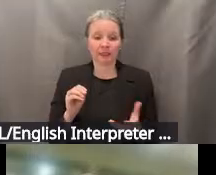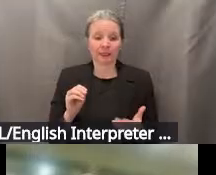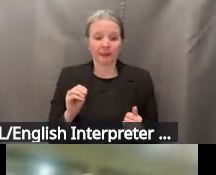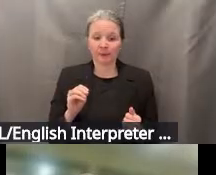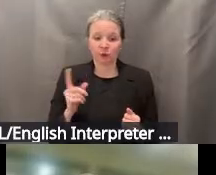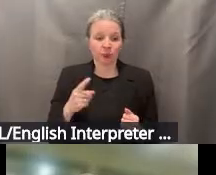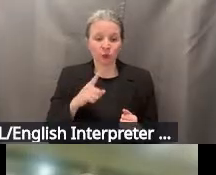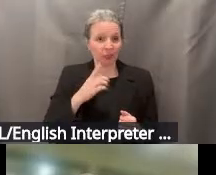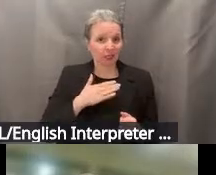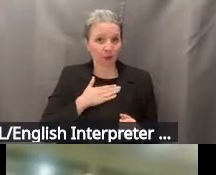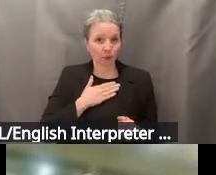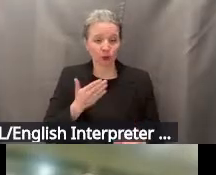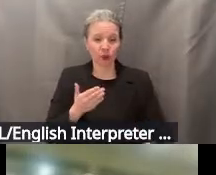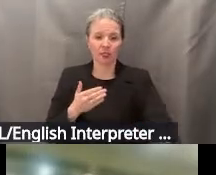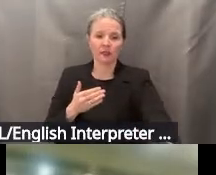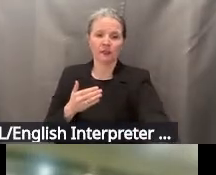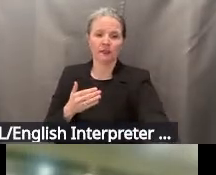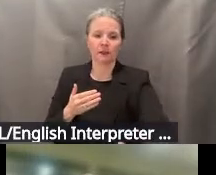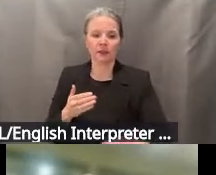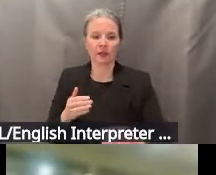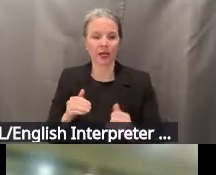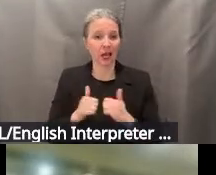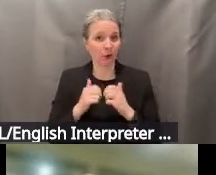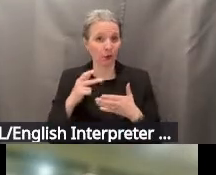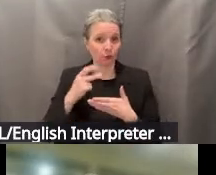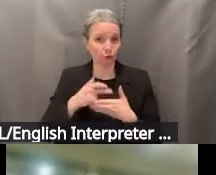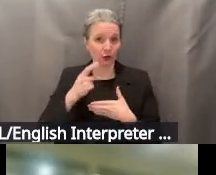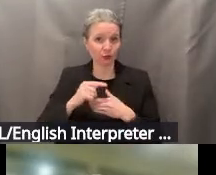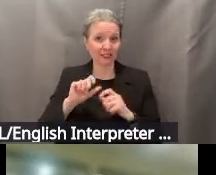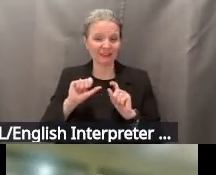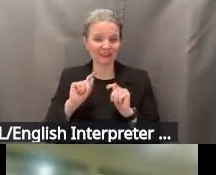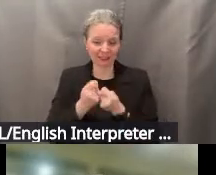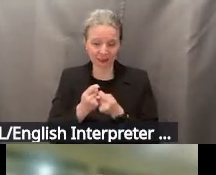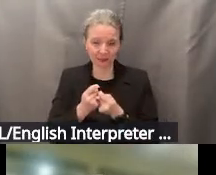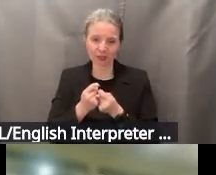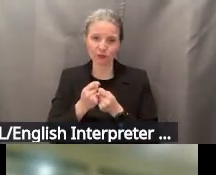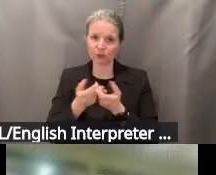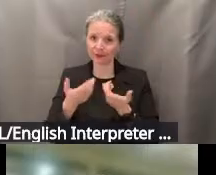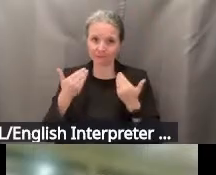Just really appreciate how the project team has leaned into that.